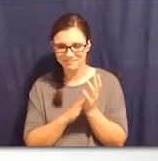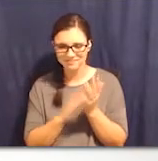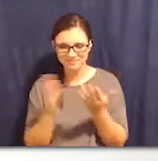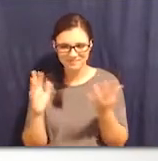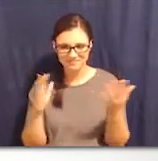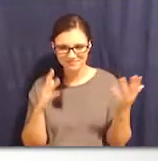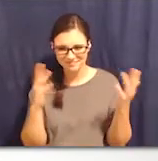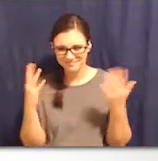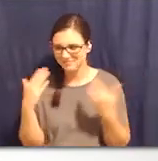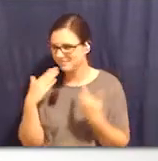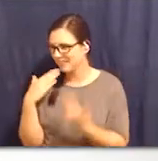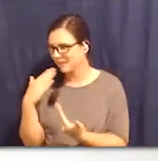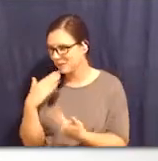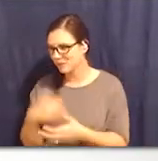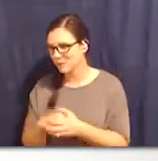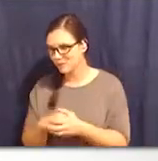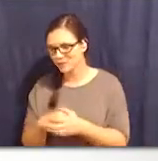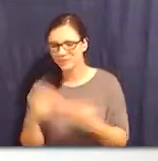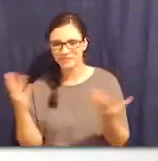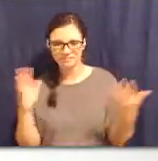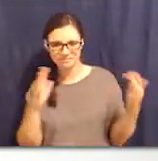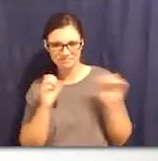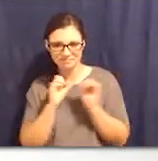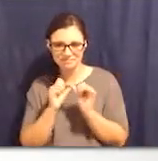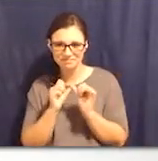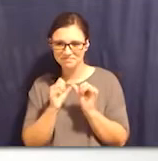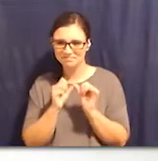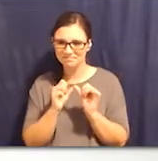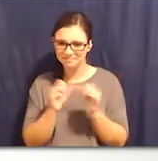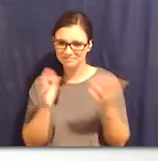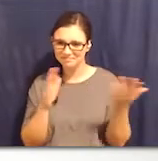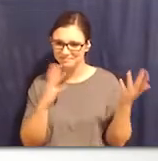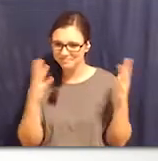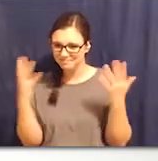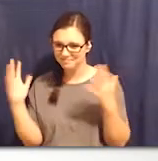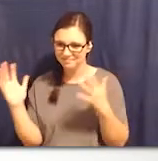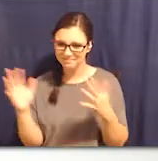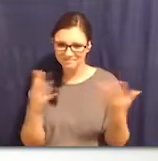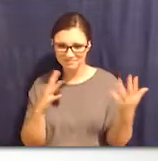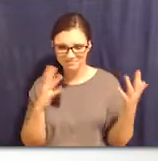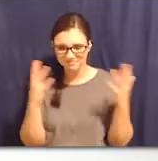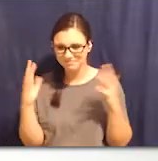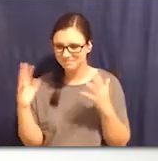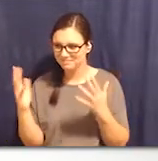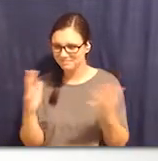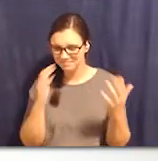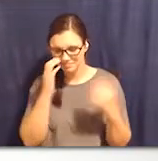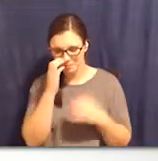Thank you.